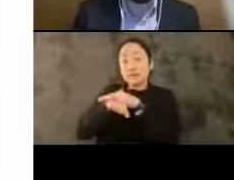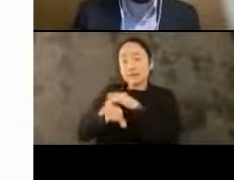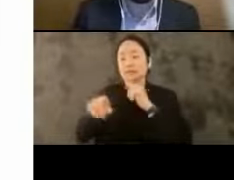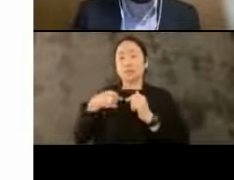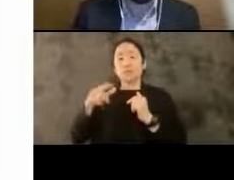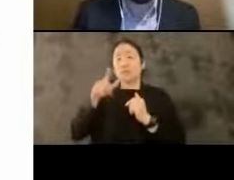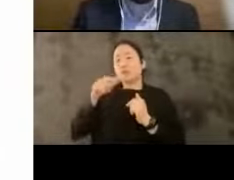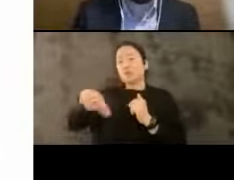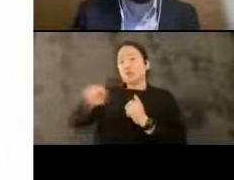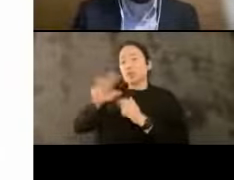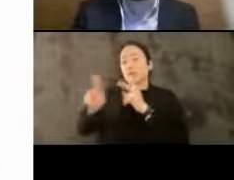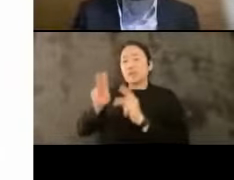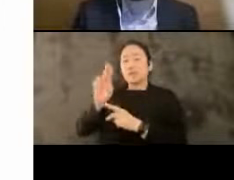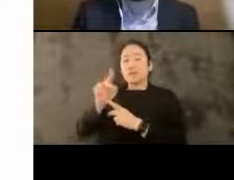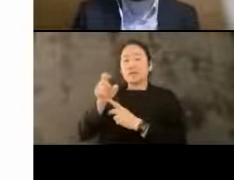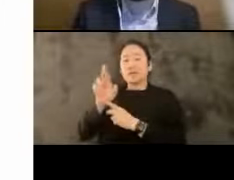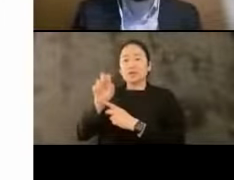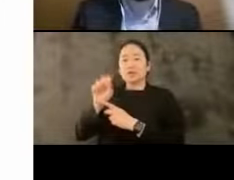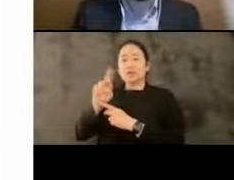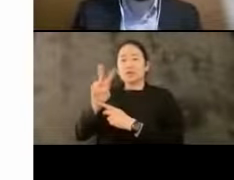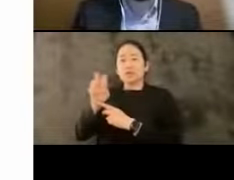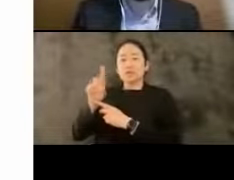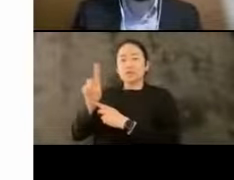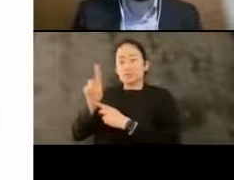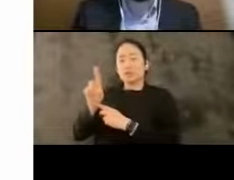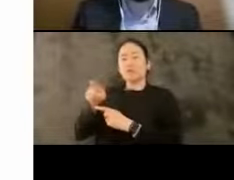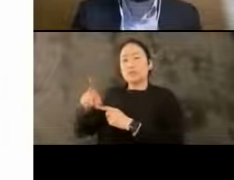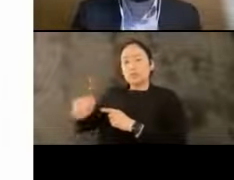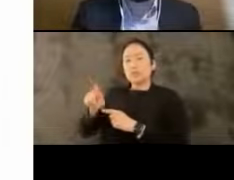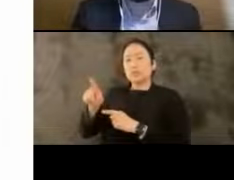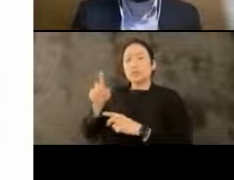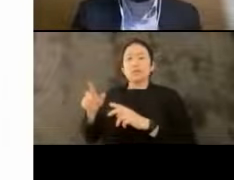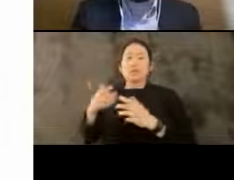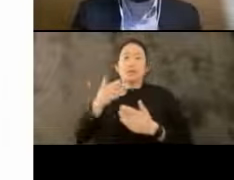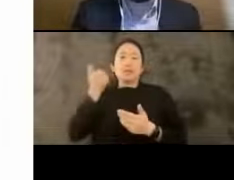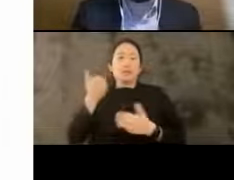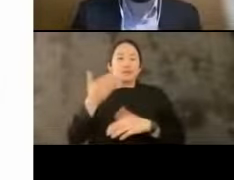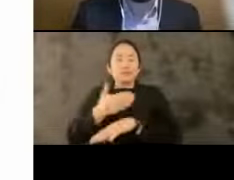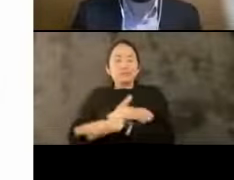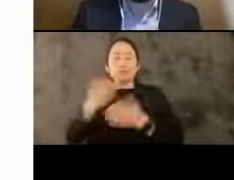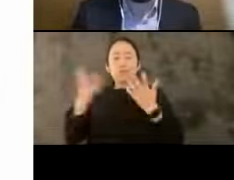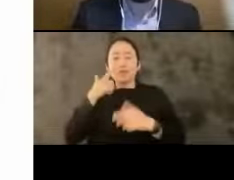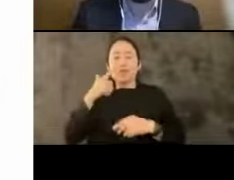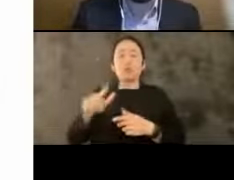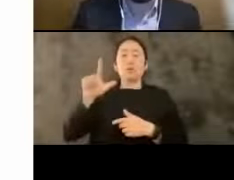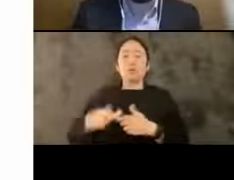underserved populations. So better service for people of color, low